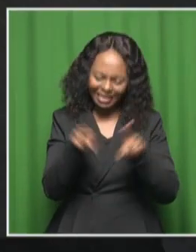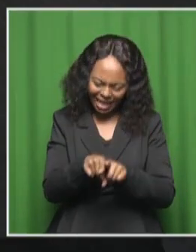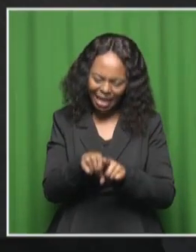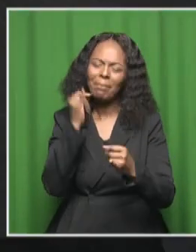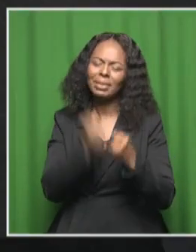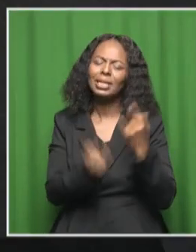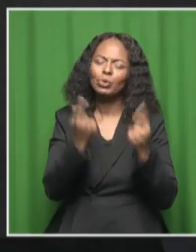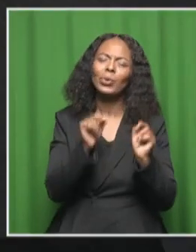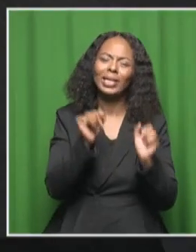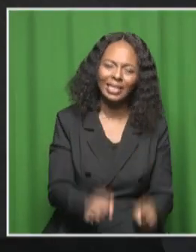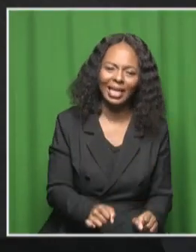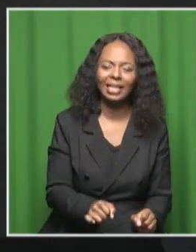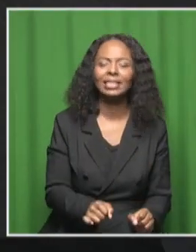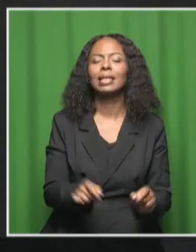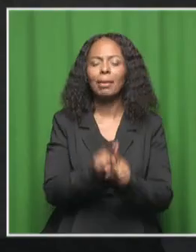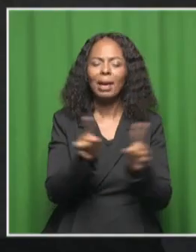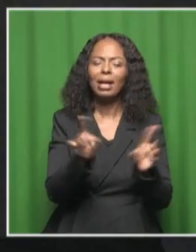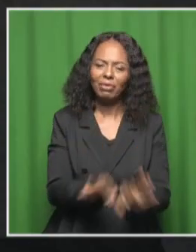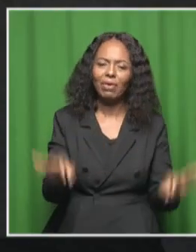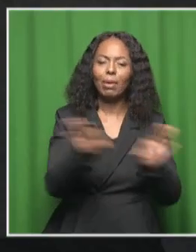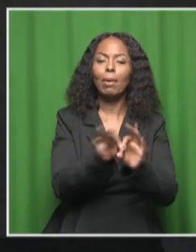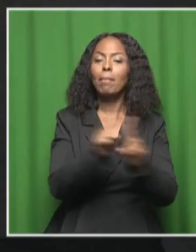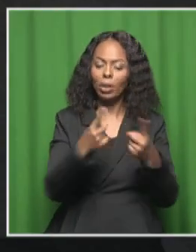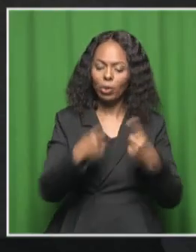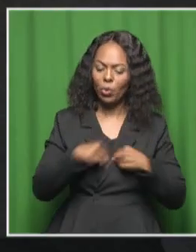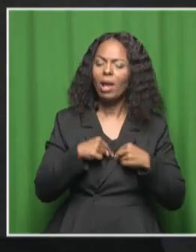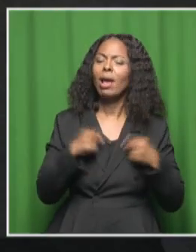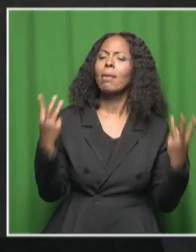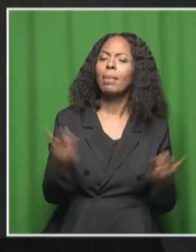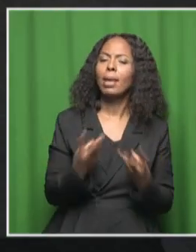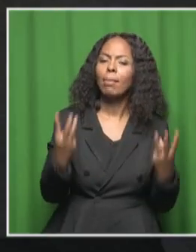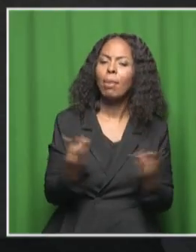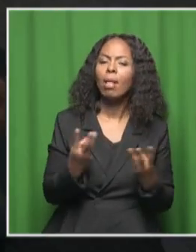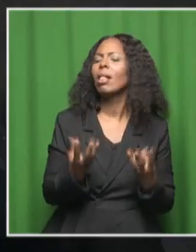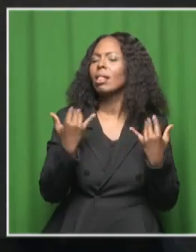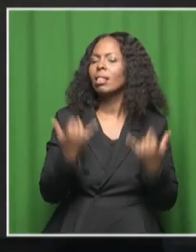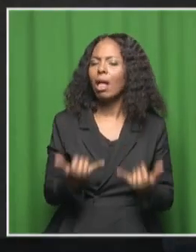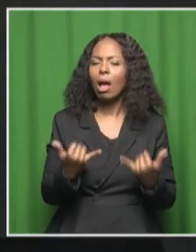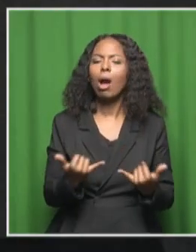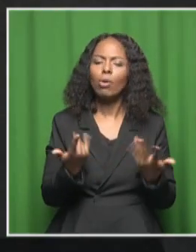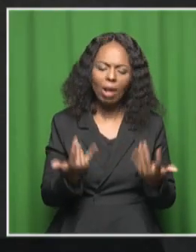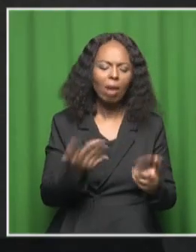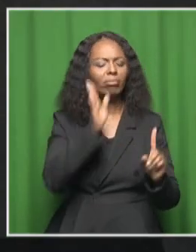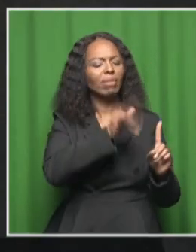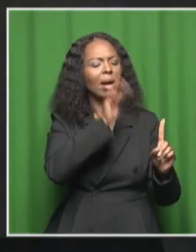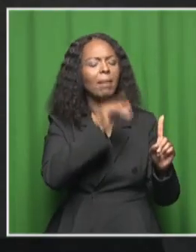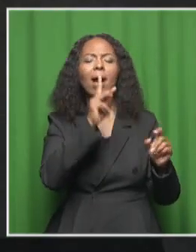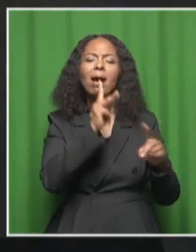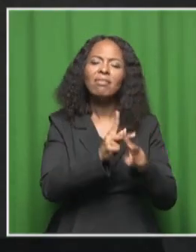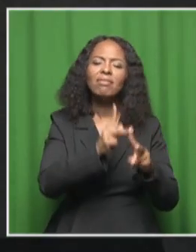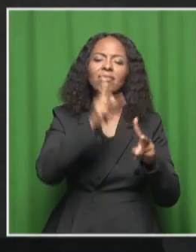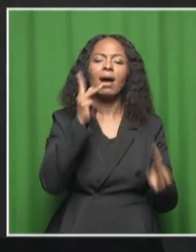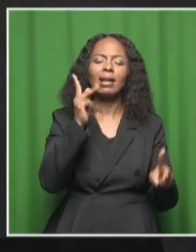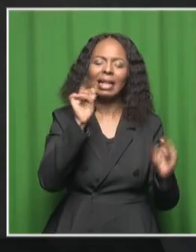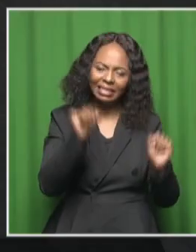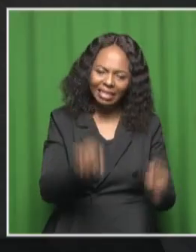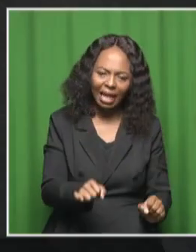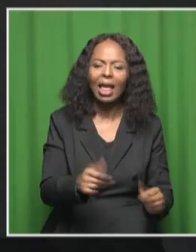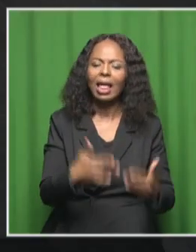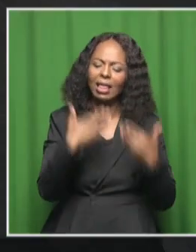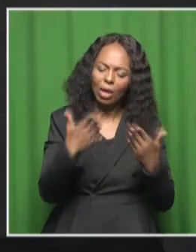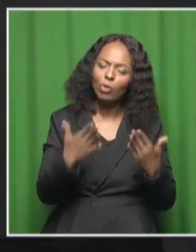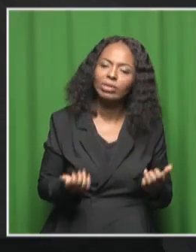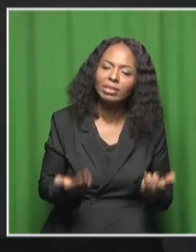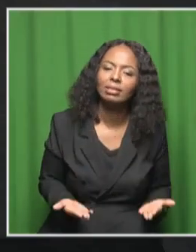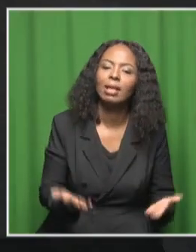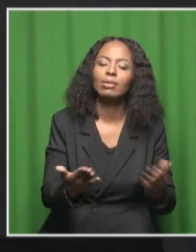made. And we live as human beings within that. As we send him to his final resting place and we thank him for the service he has given this